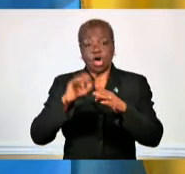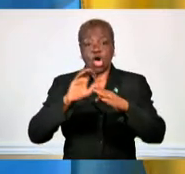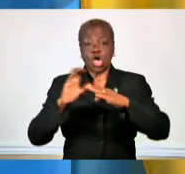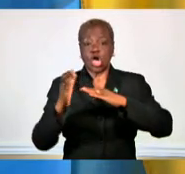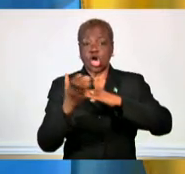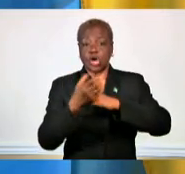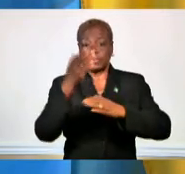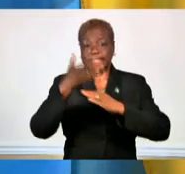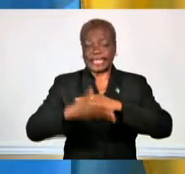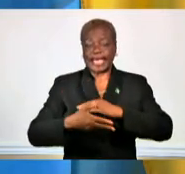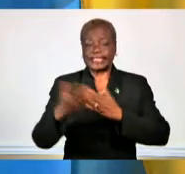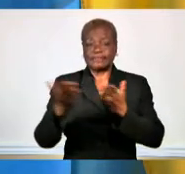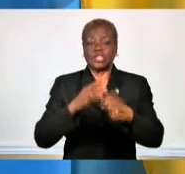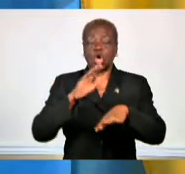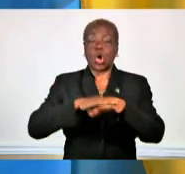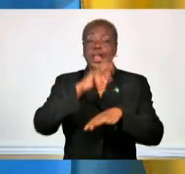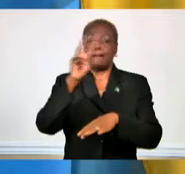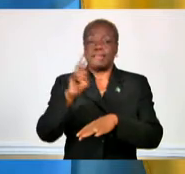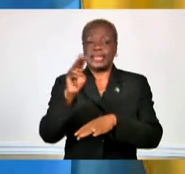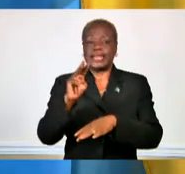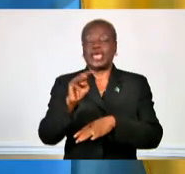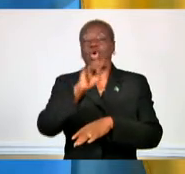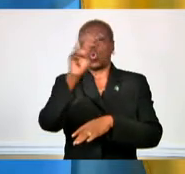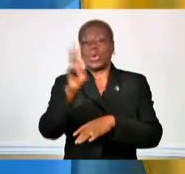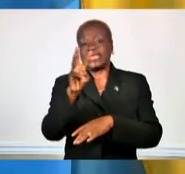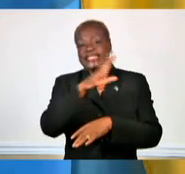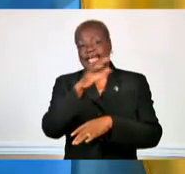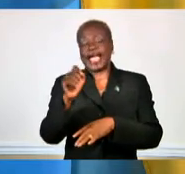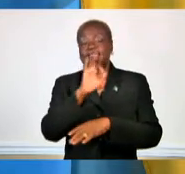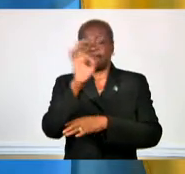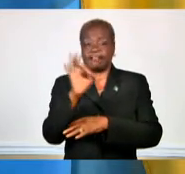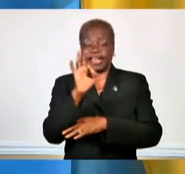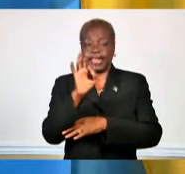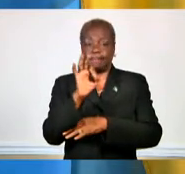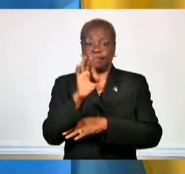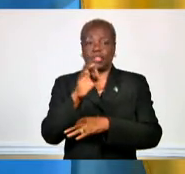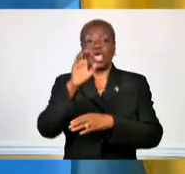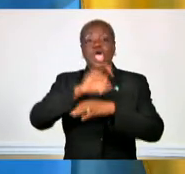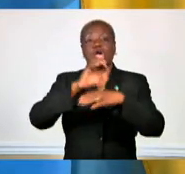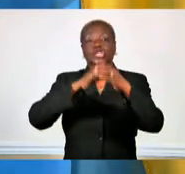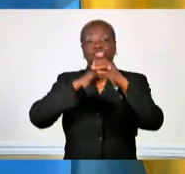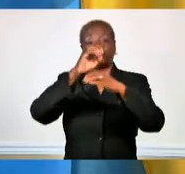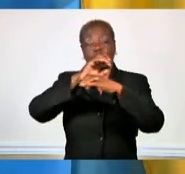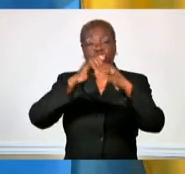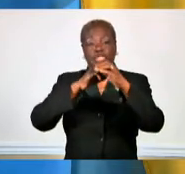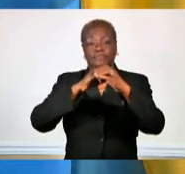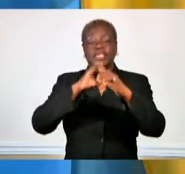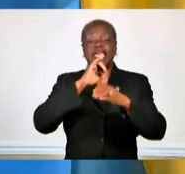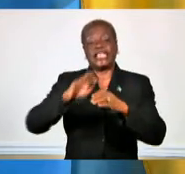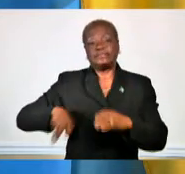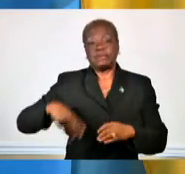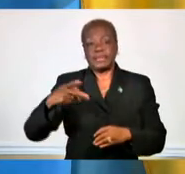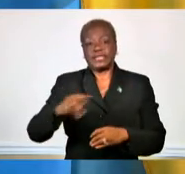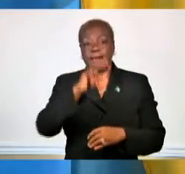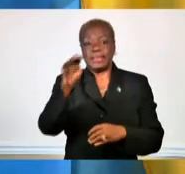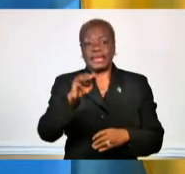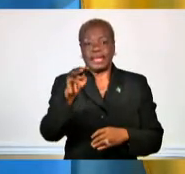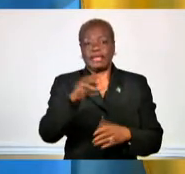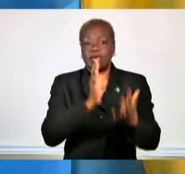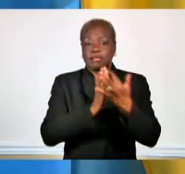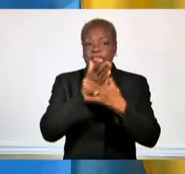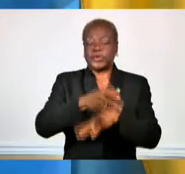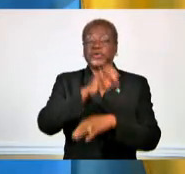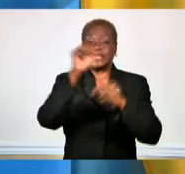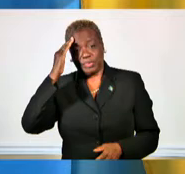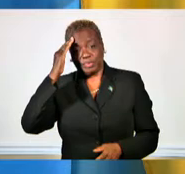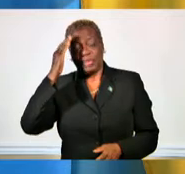on Monday, Wednesday, and Friday. Construction is also permitted Monday through